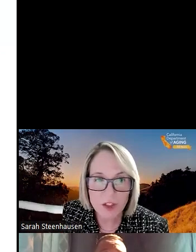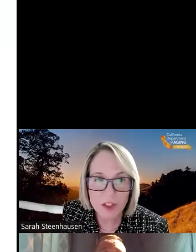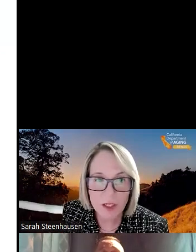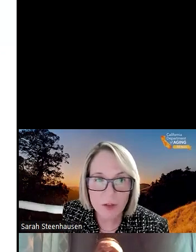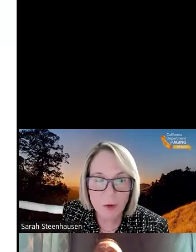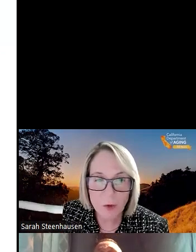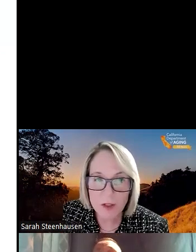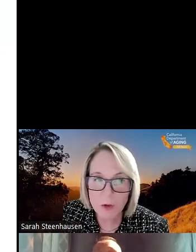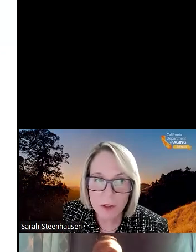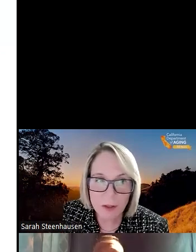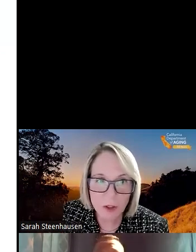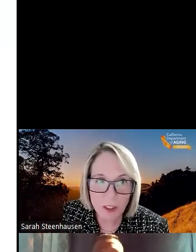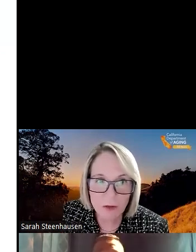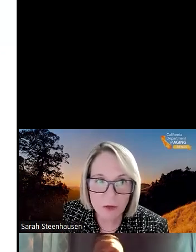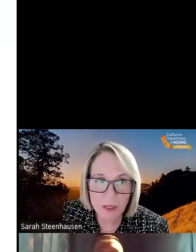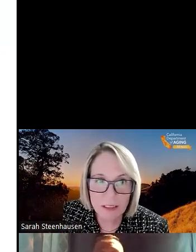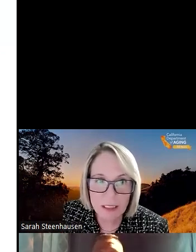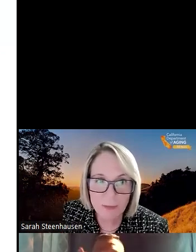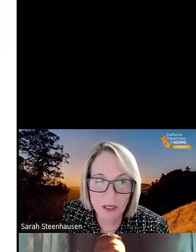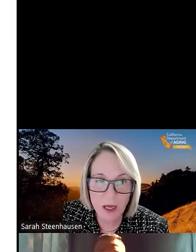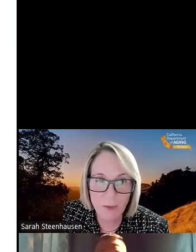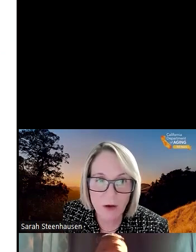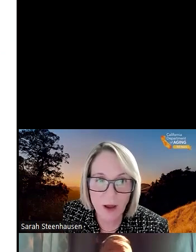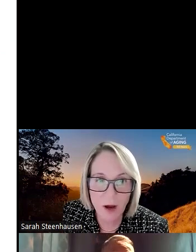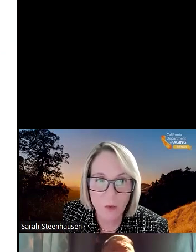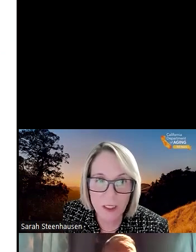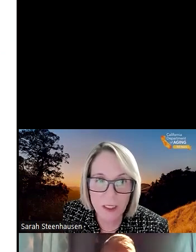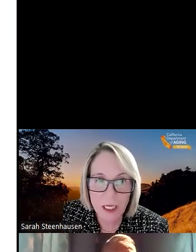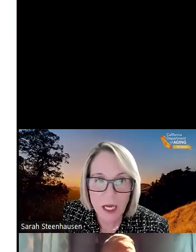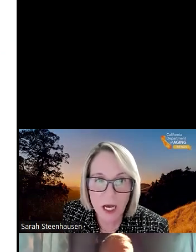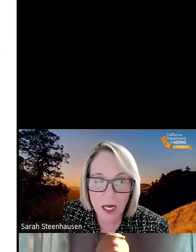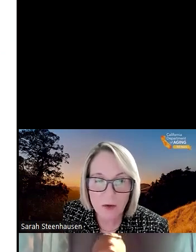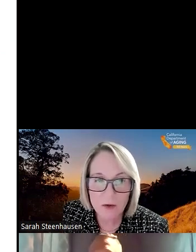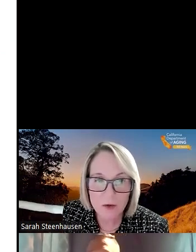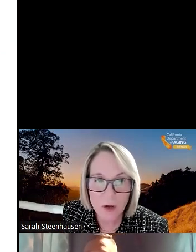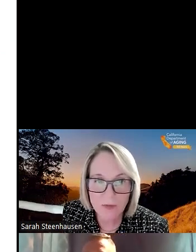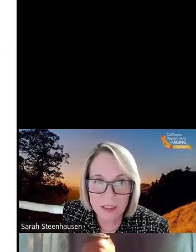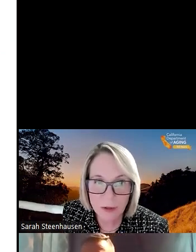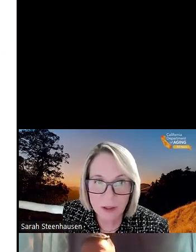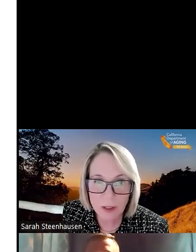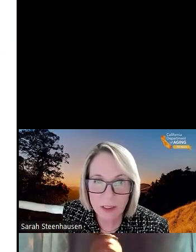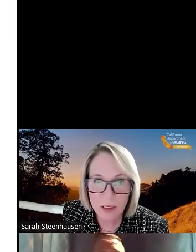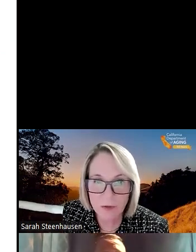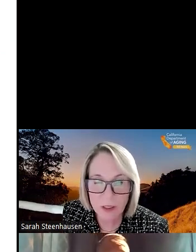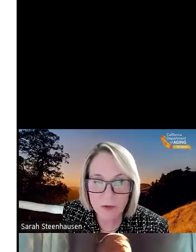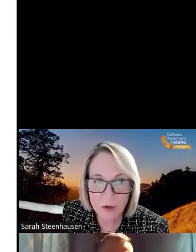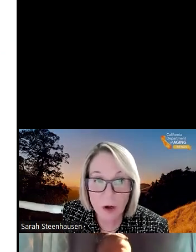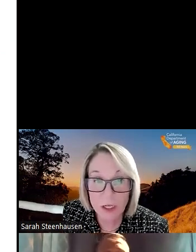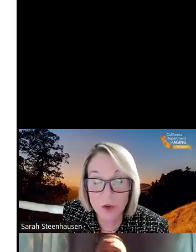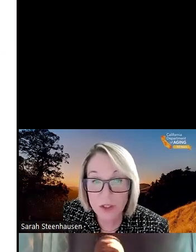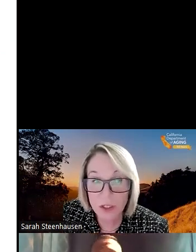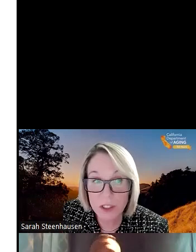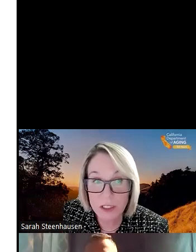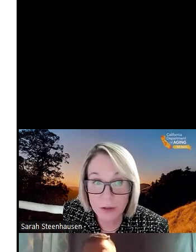So I just talked, we're also going to be looking into next steps of how we draft a steering committee. And if any of you